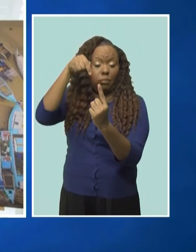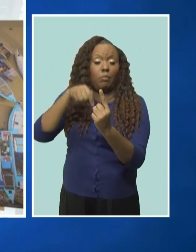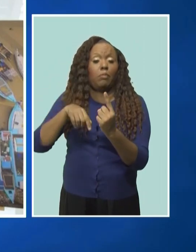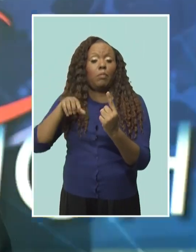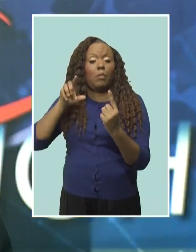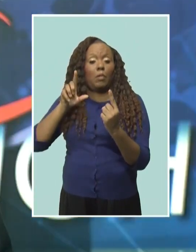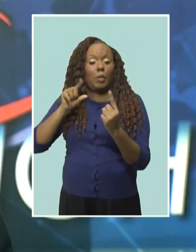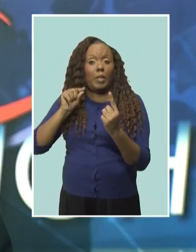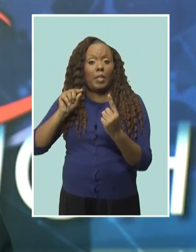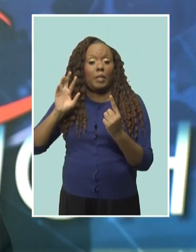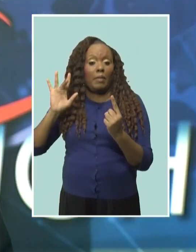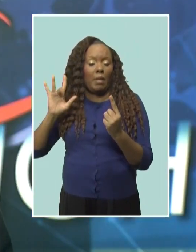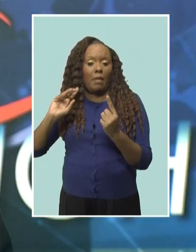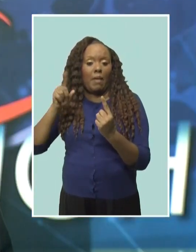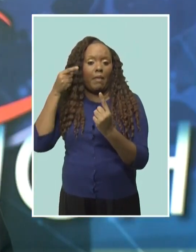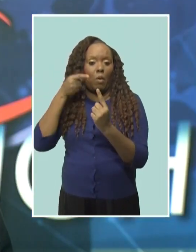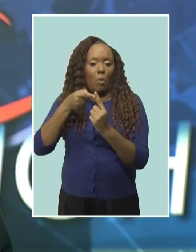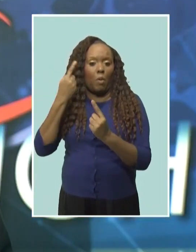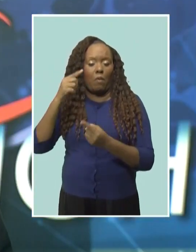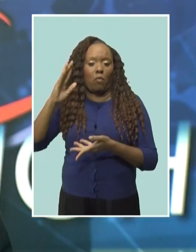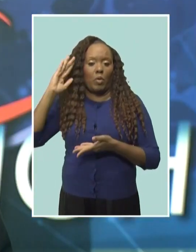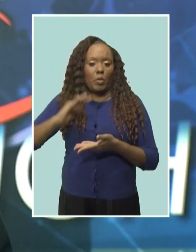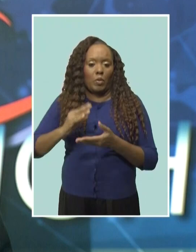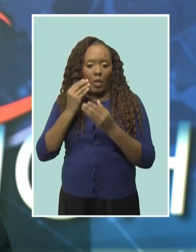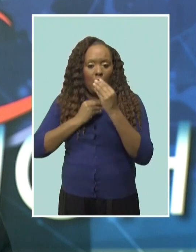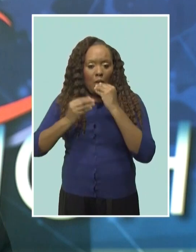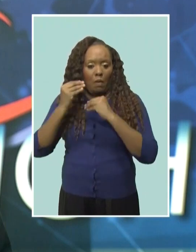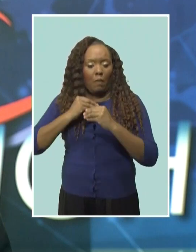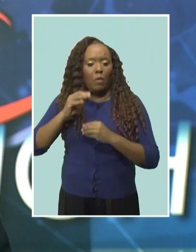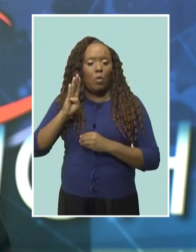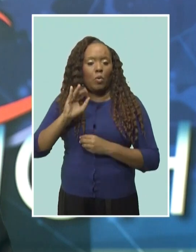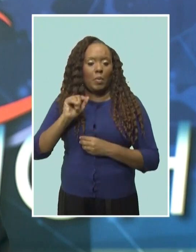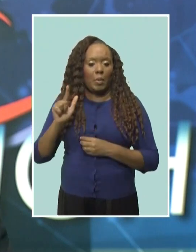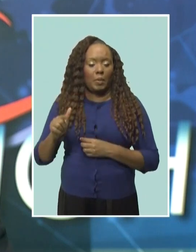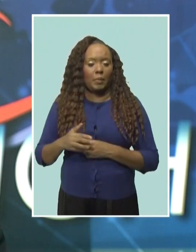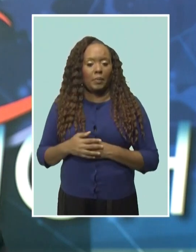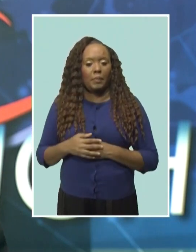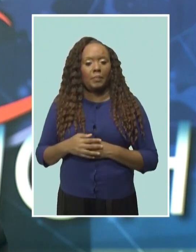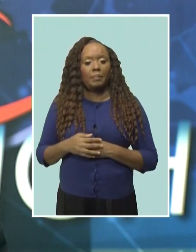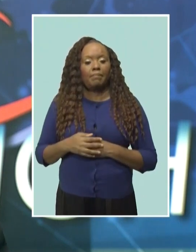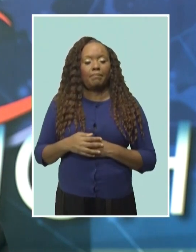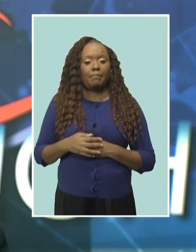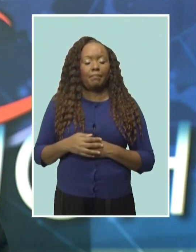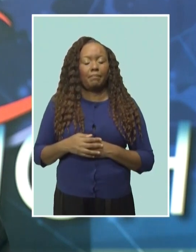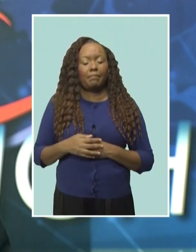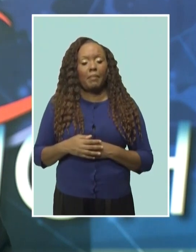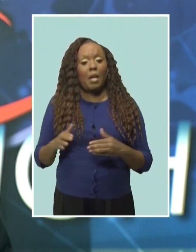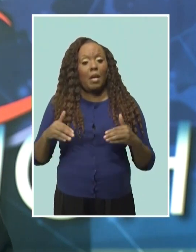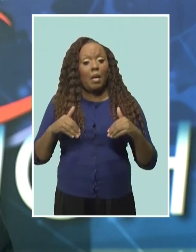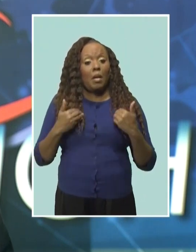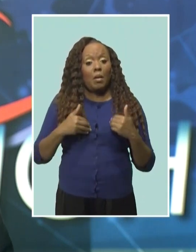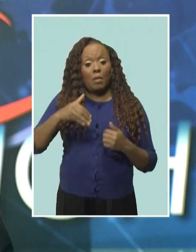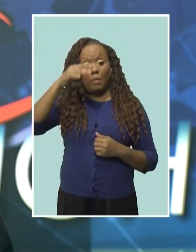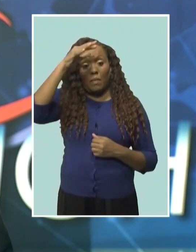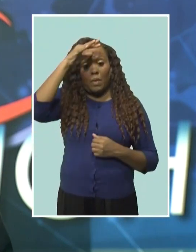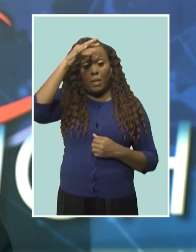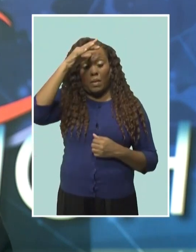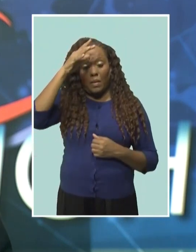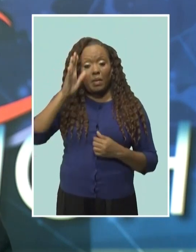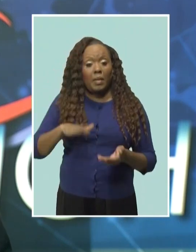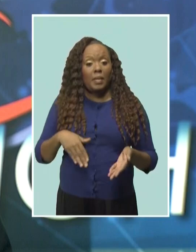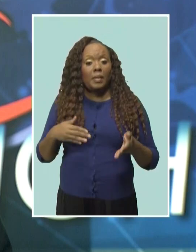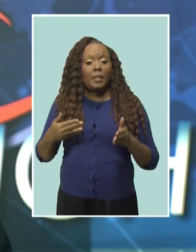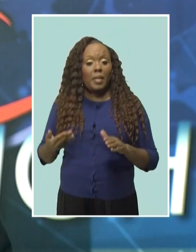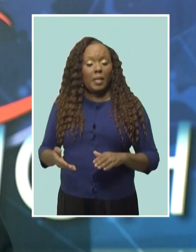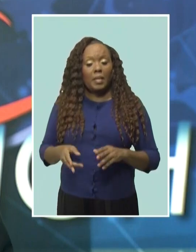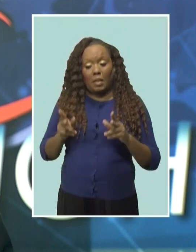themselves. In other news now, a young father is Barbados' latest homicide victim. Wendy Burt tells us that the